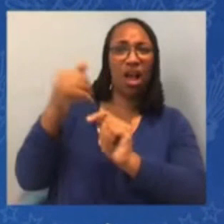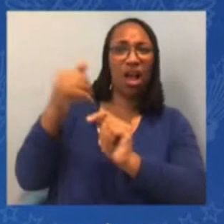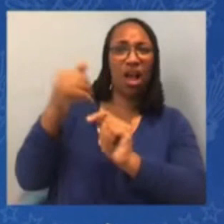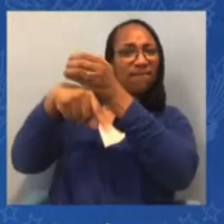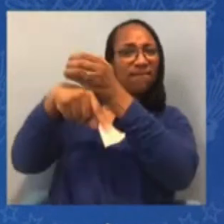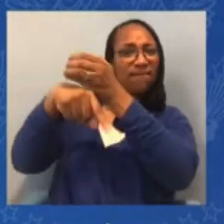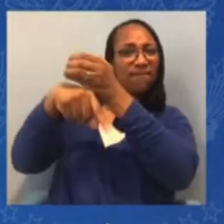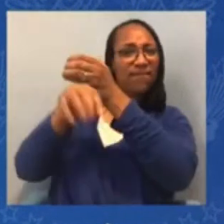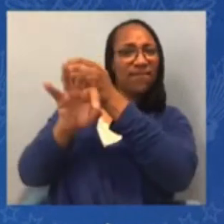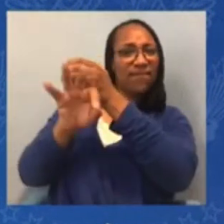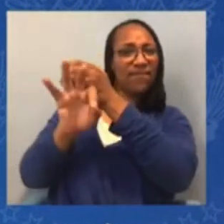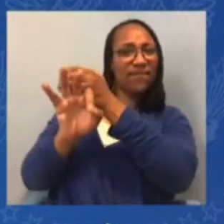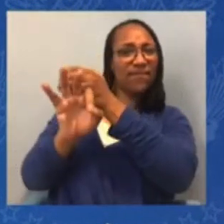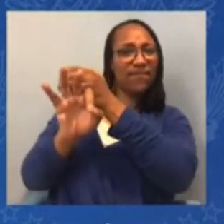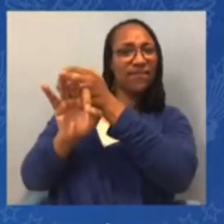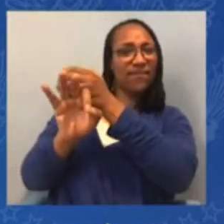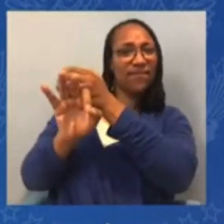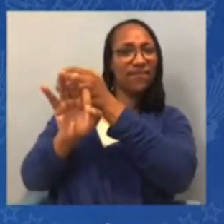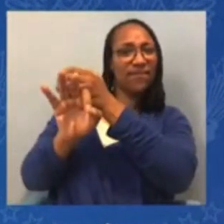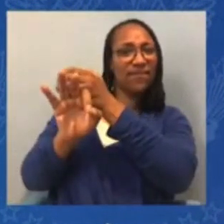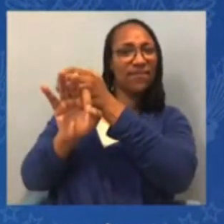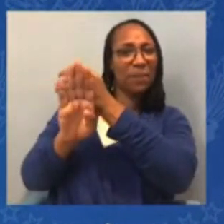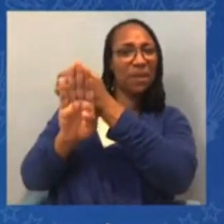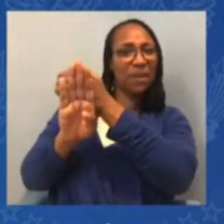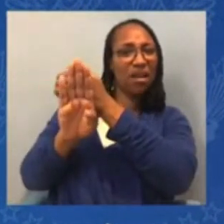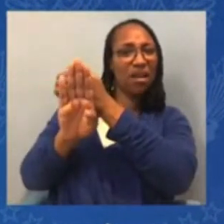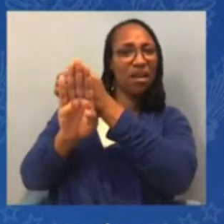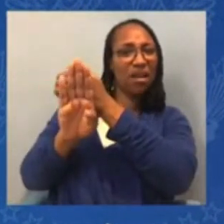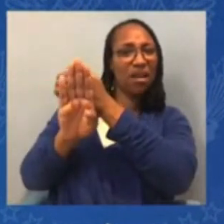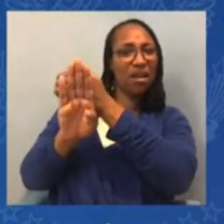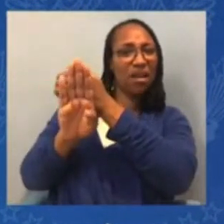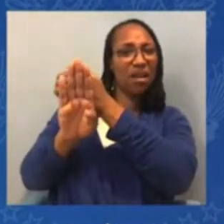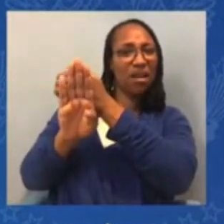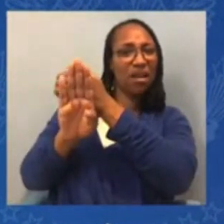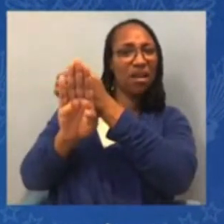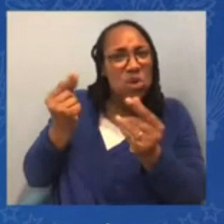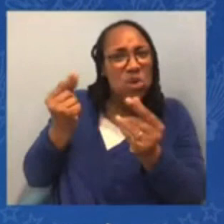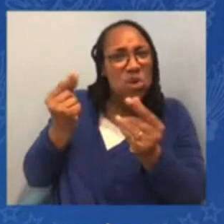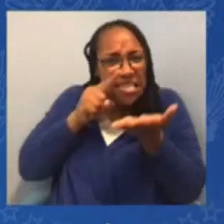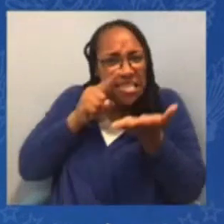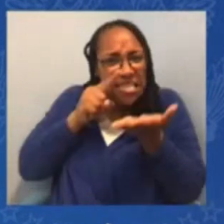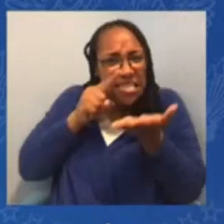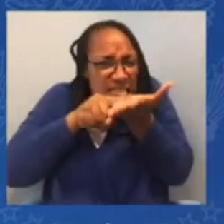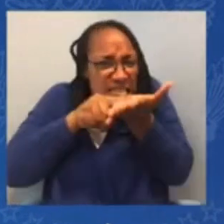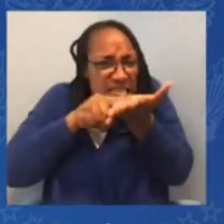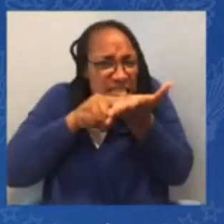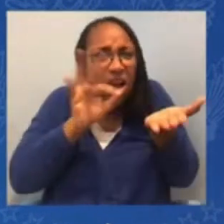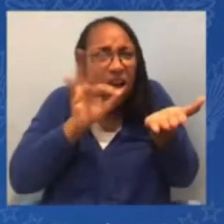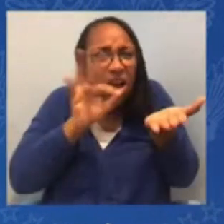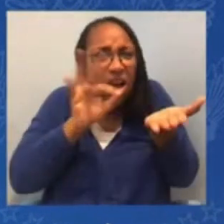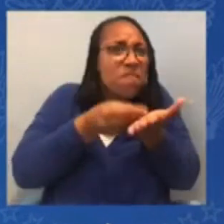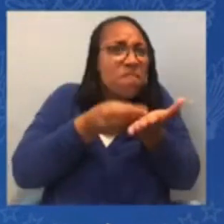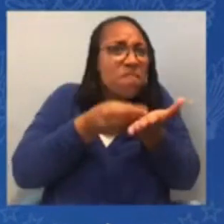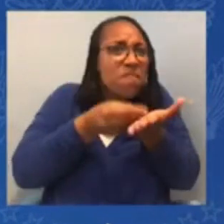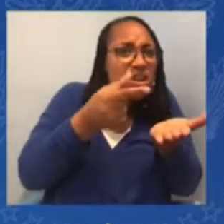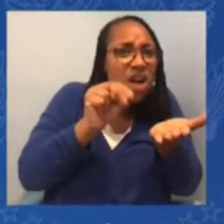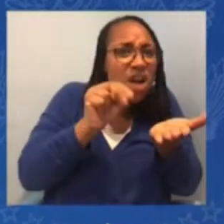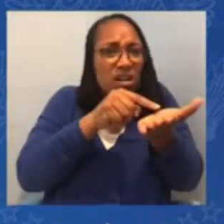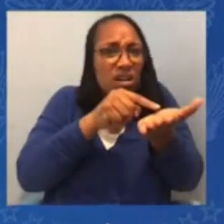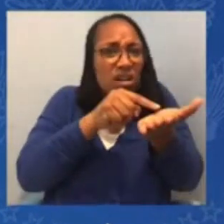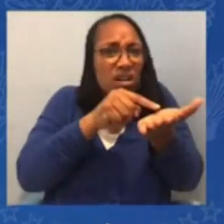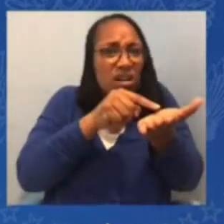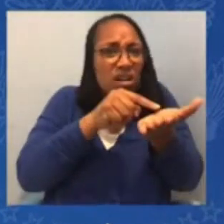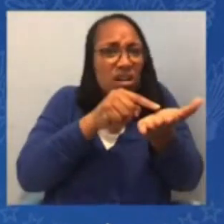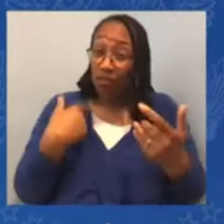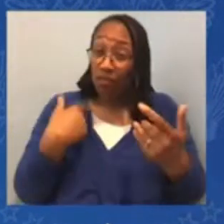This legislation has already provided more than $230 million for states to expand the use of tools like the red